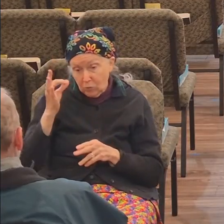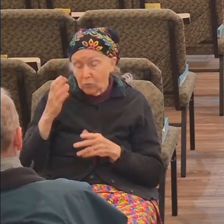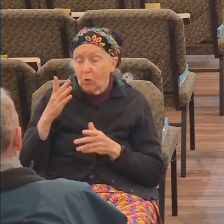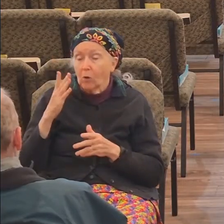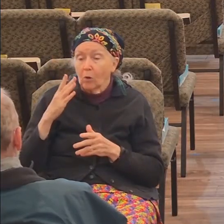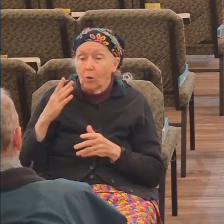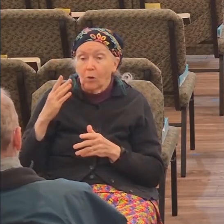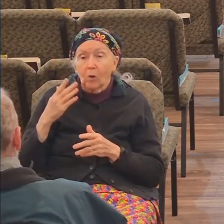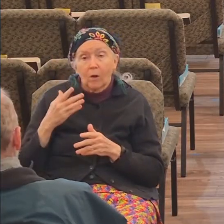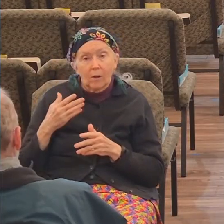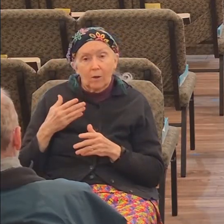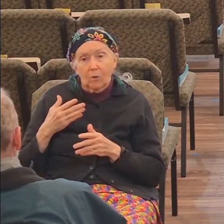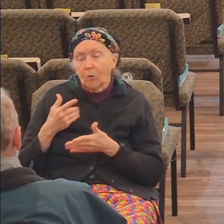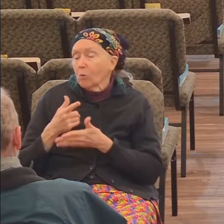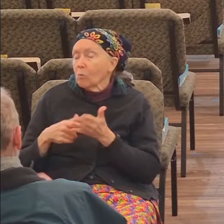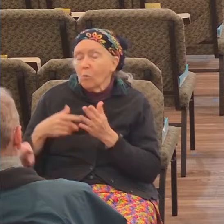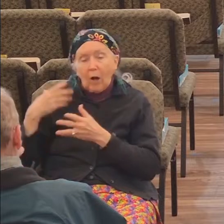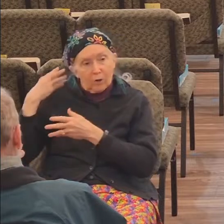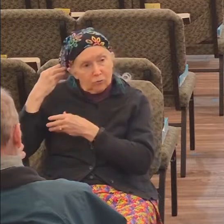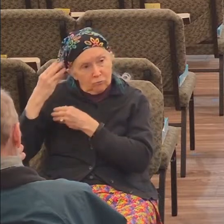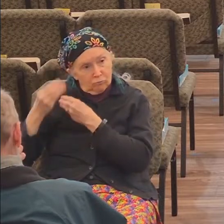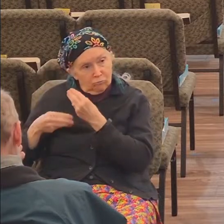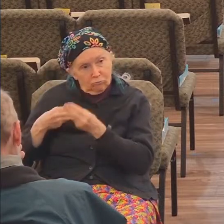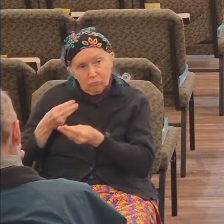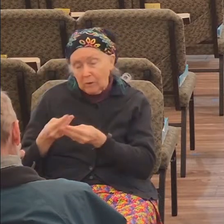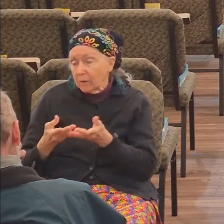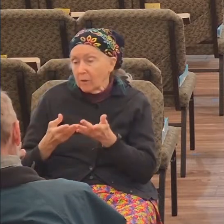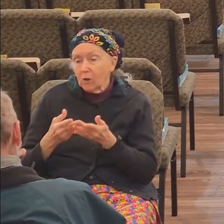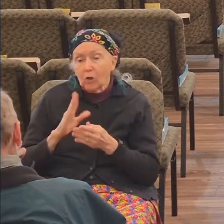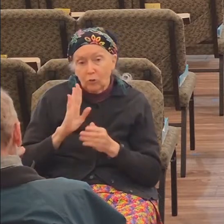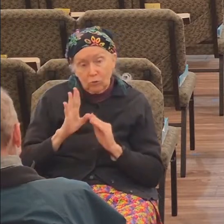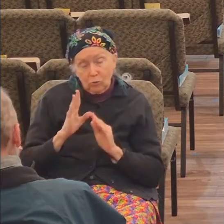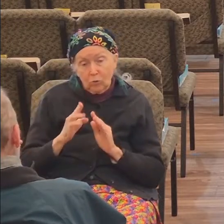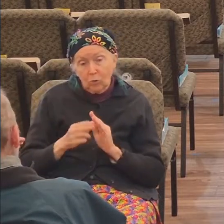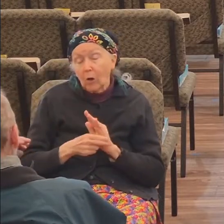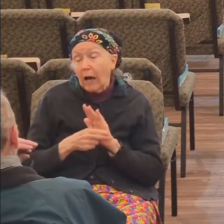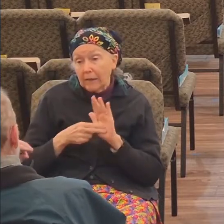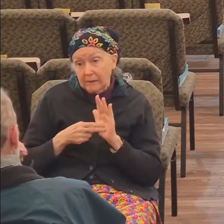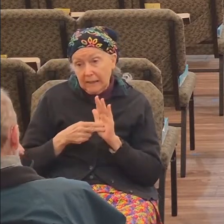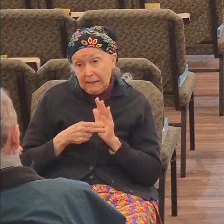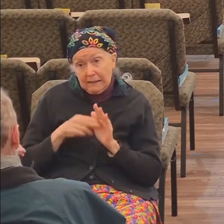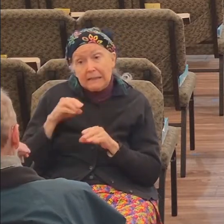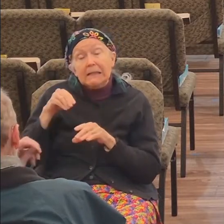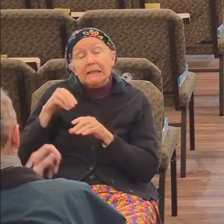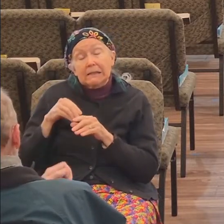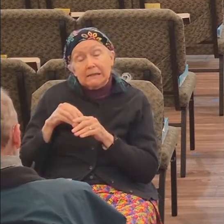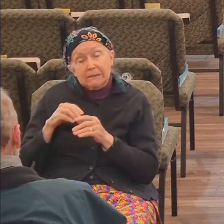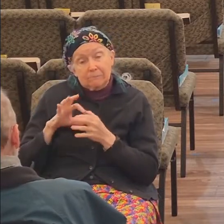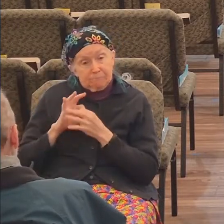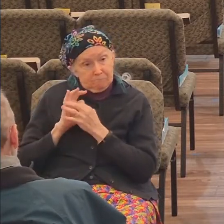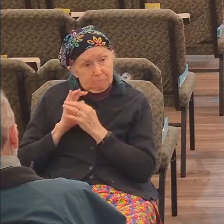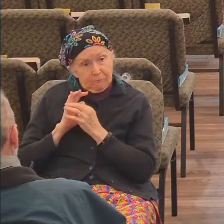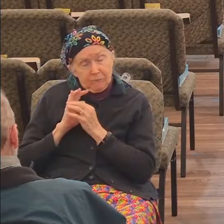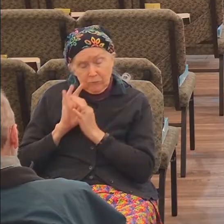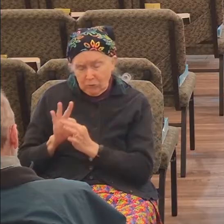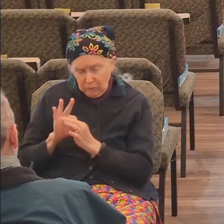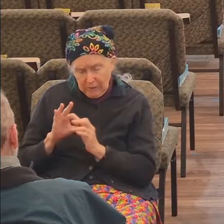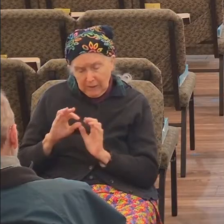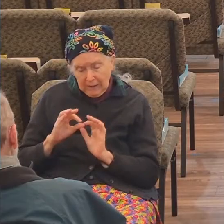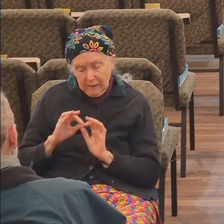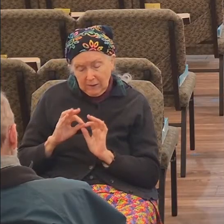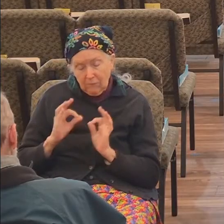thing. Your identity is wrapped up in your family, right? You have a new father.